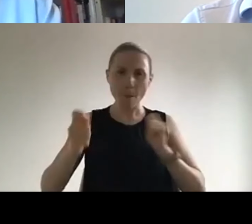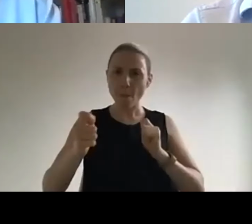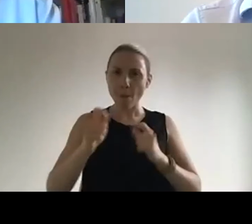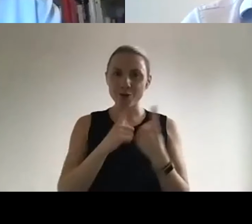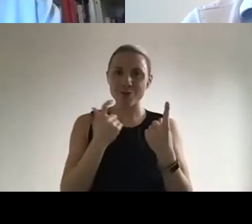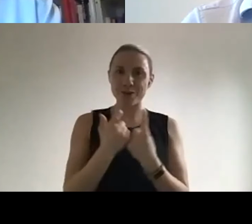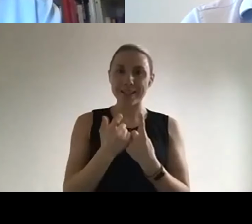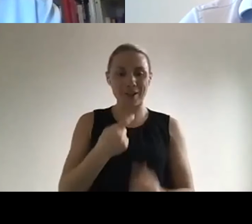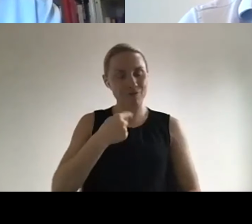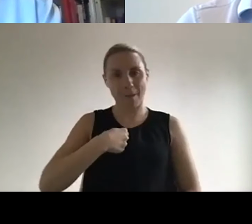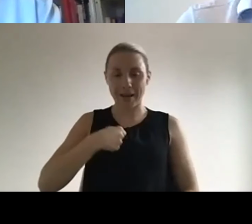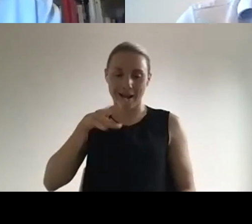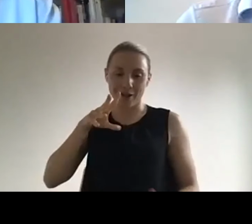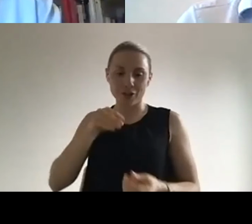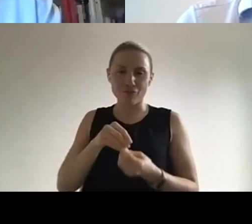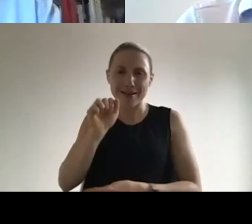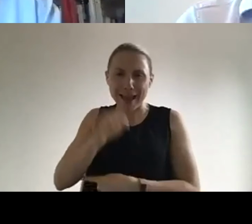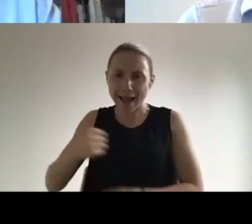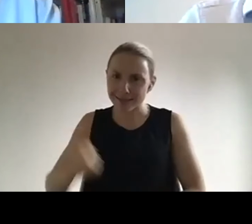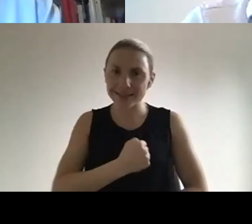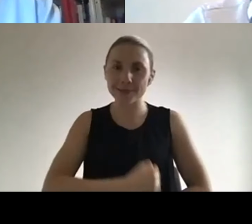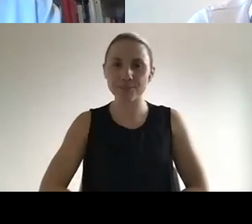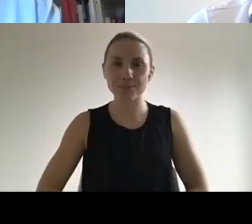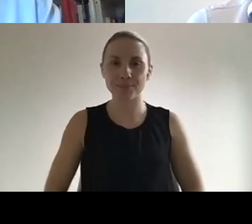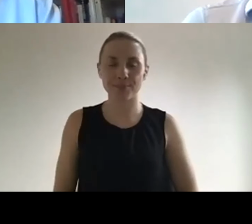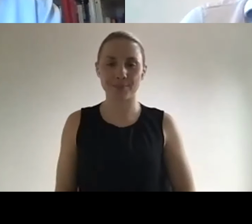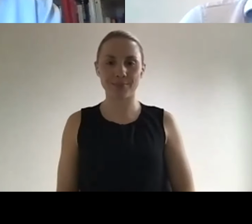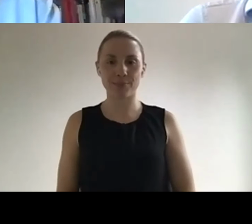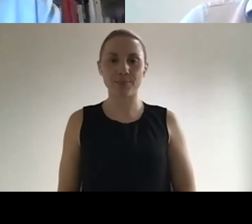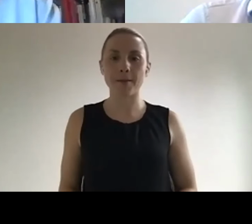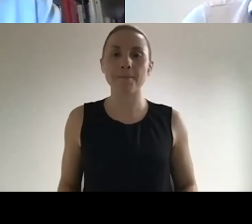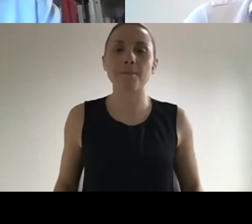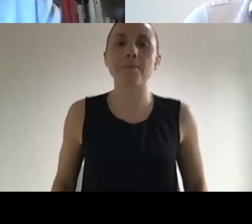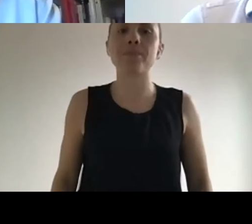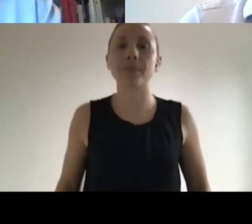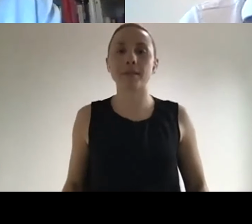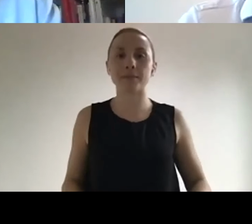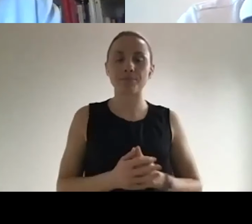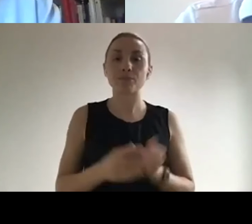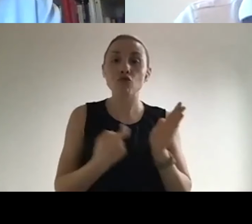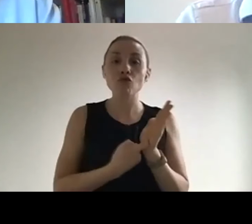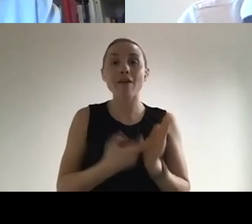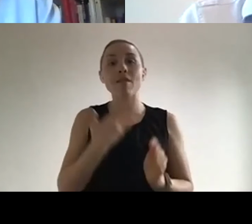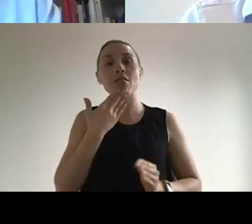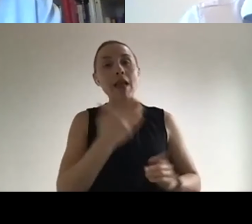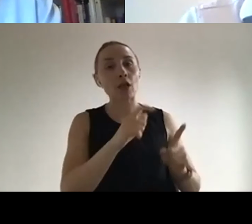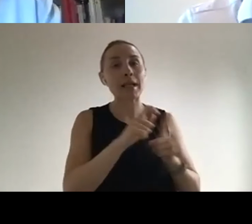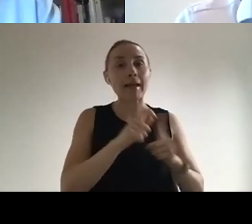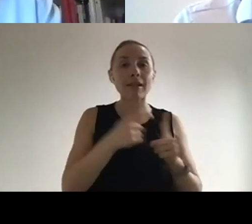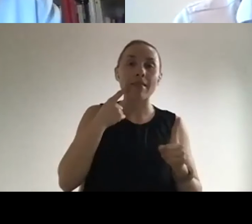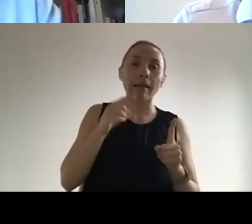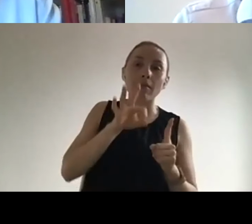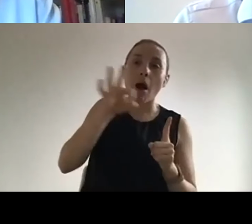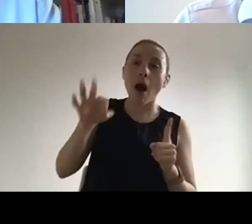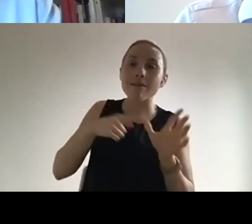yes. Okay, thanks, David. And so Anne, I might ask you this next question, which is, it sort of builds, I think, on